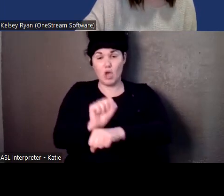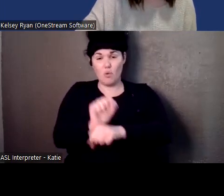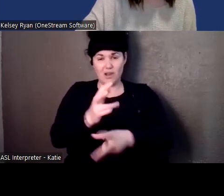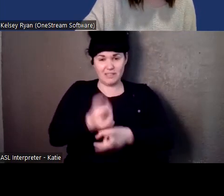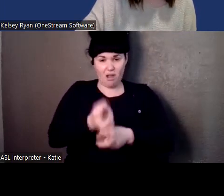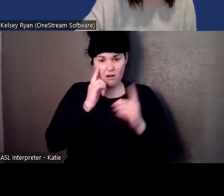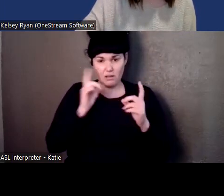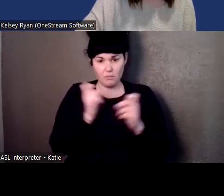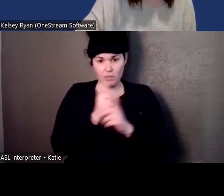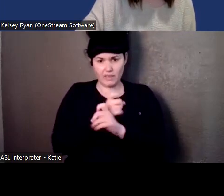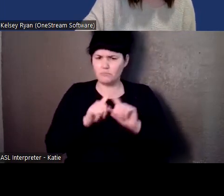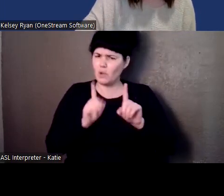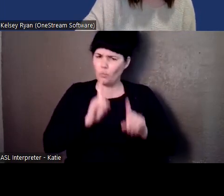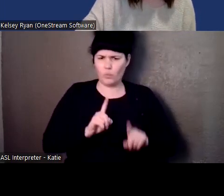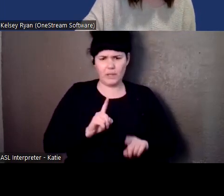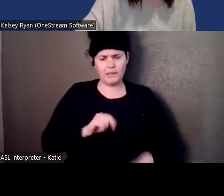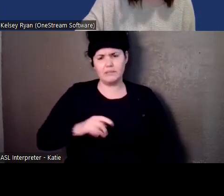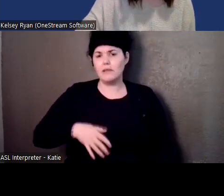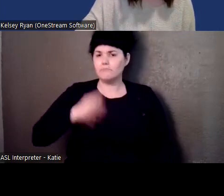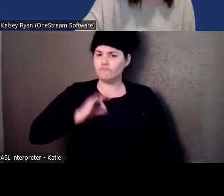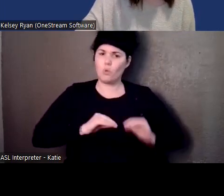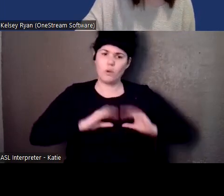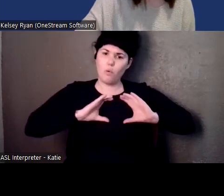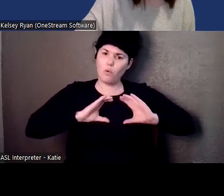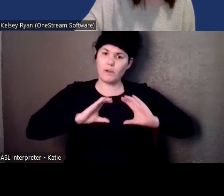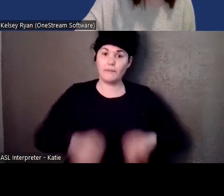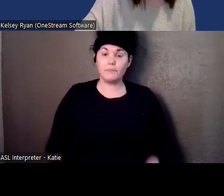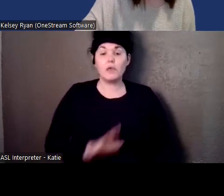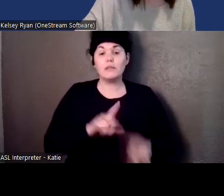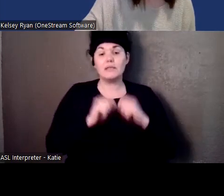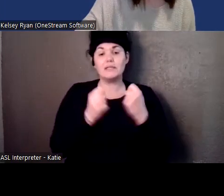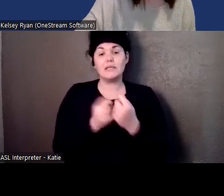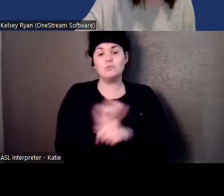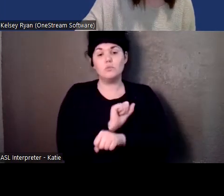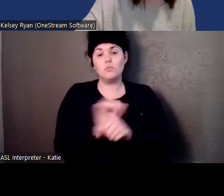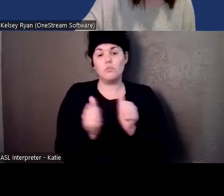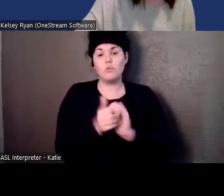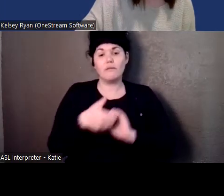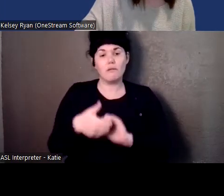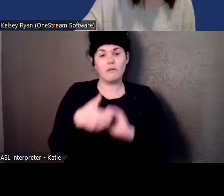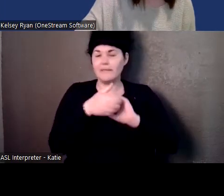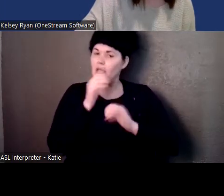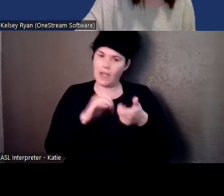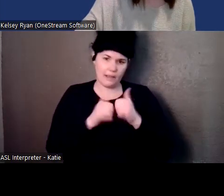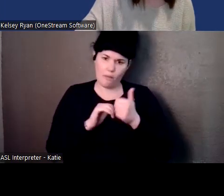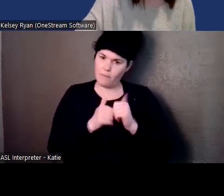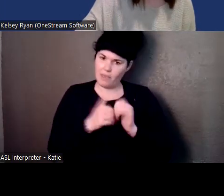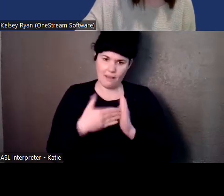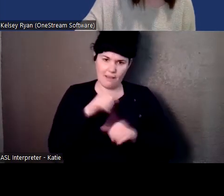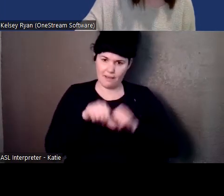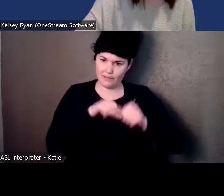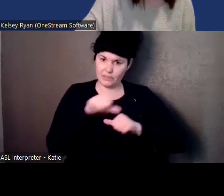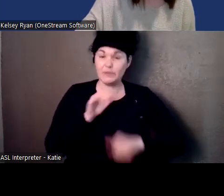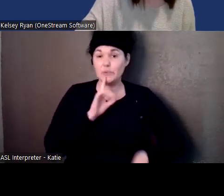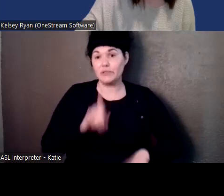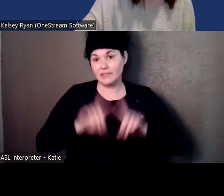but it's also hugely rewarding. And the teams that you're working with are in collaboration and not competition. So I think that's what's really different. One of the